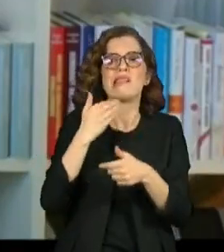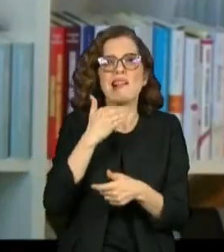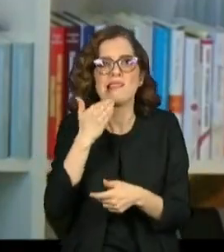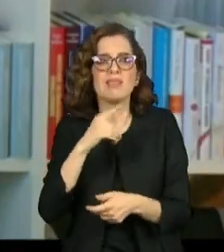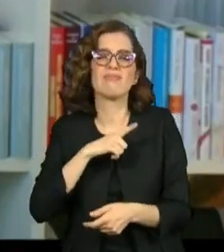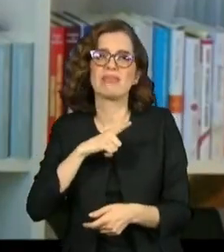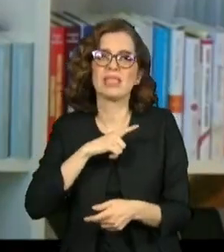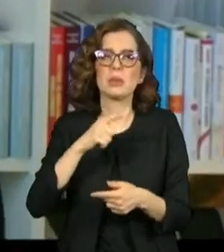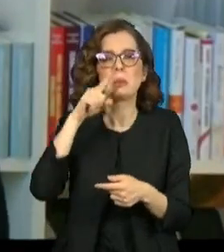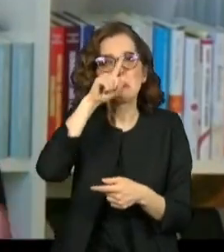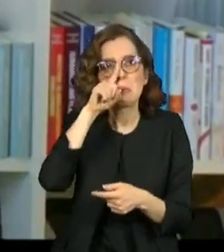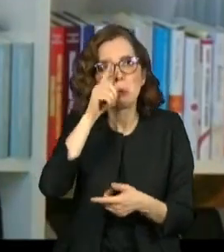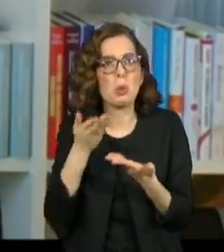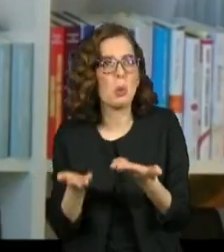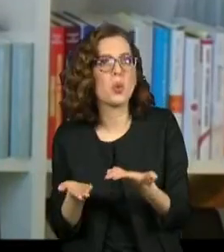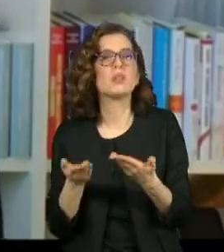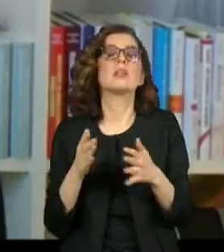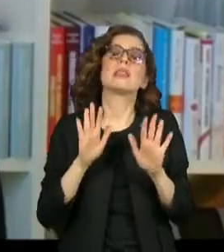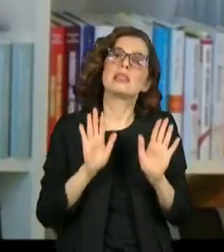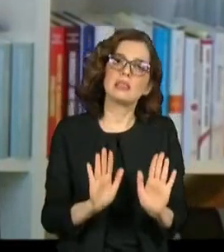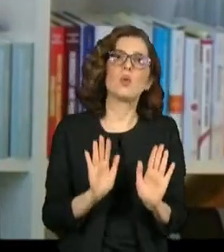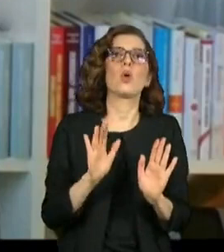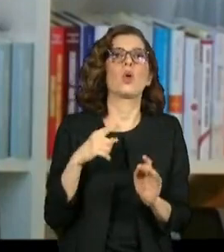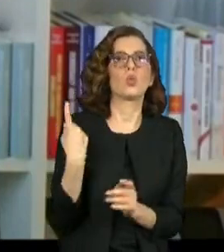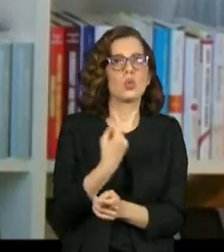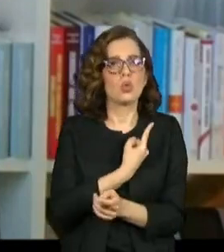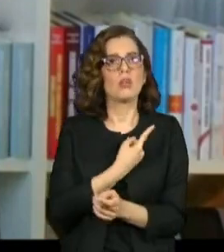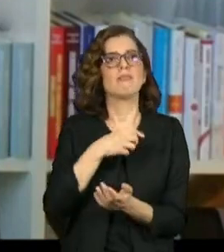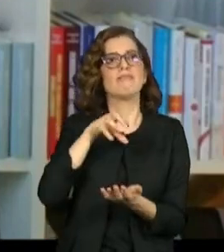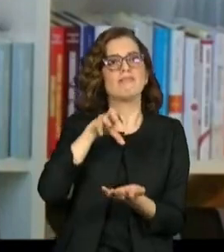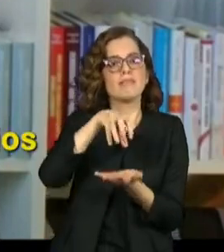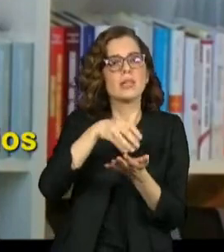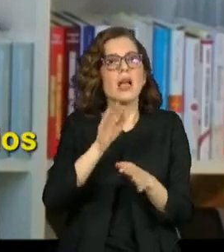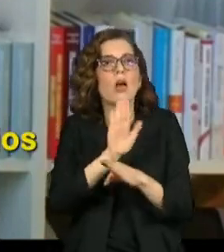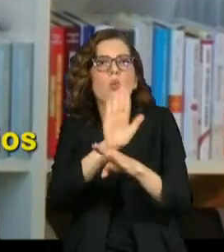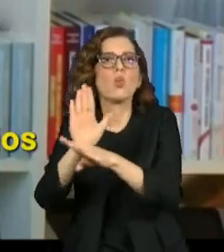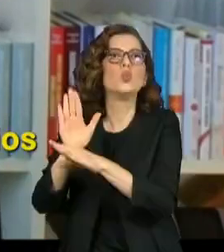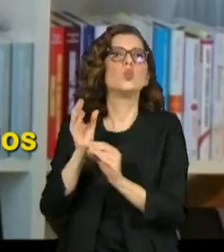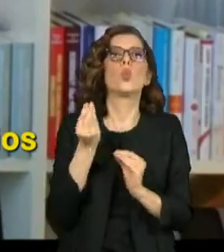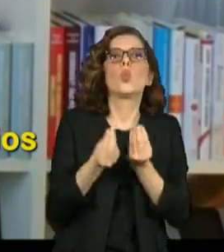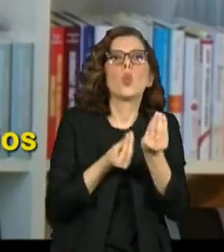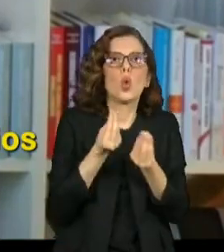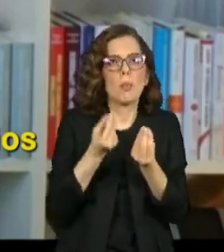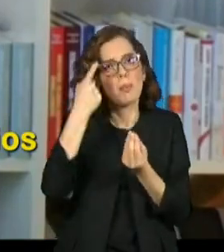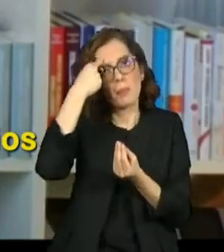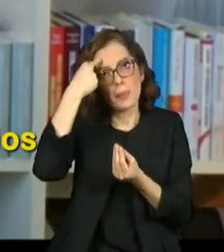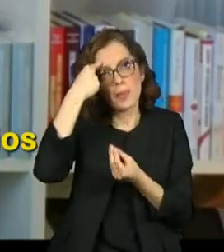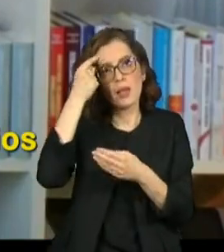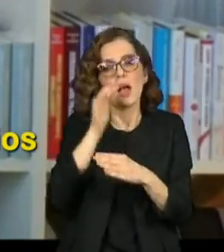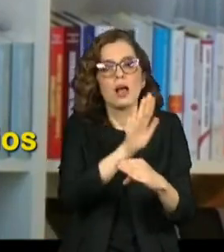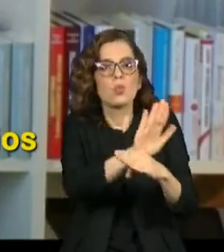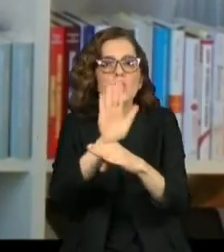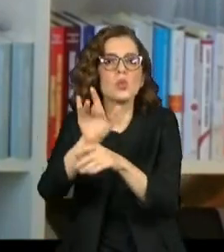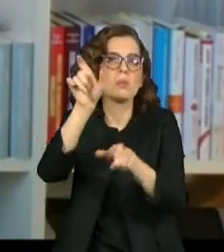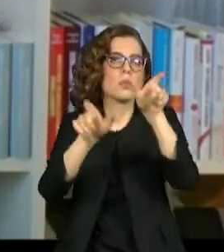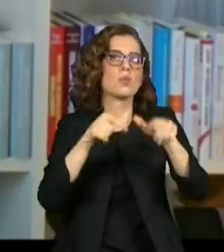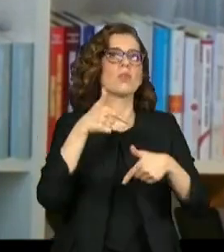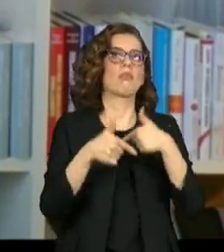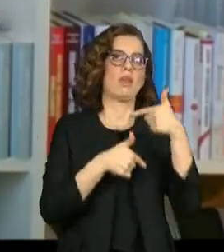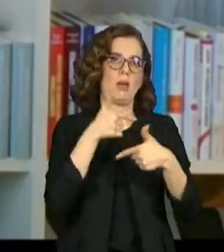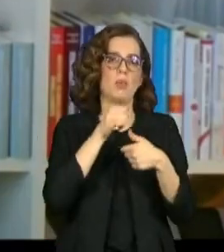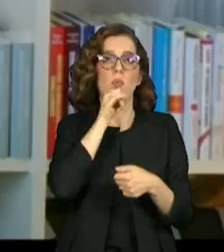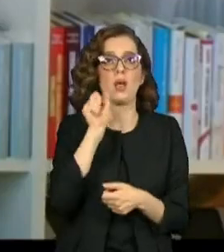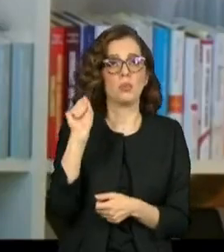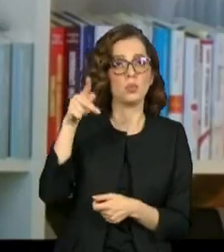more precarious. And yet our system of benefits hasn't adapted to that. And so we need to think about the benefits for workers,